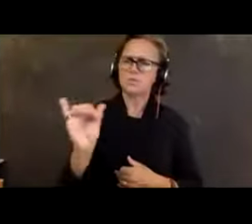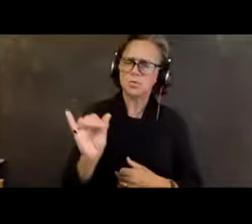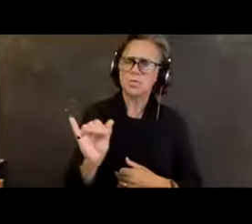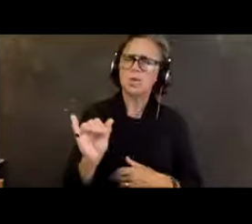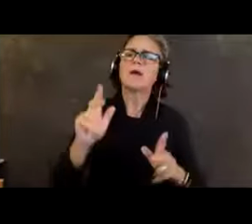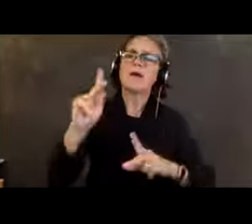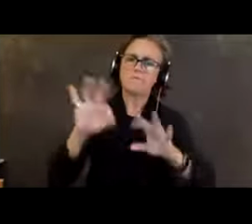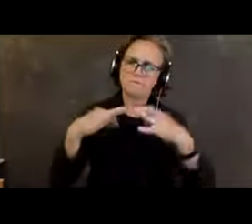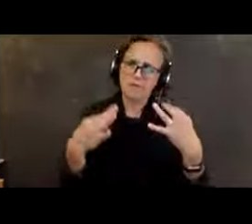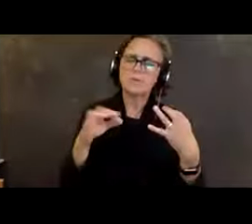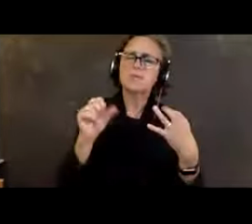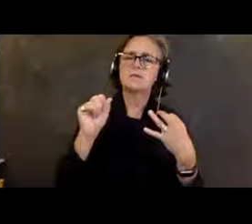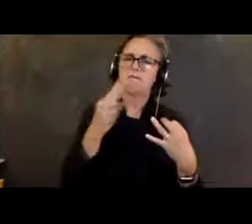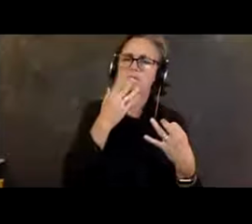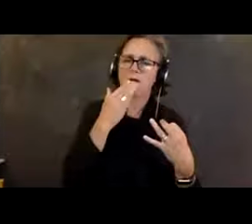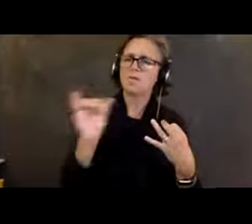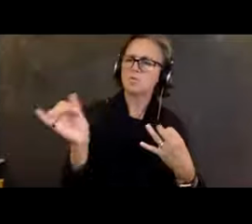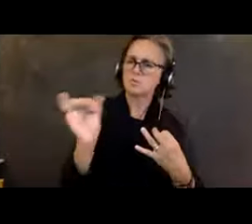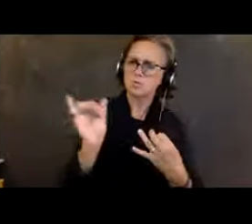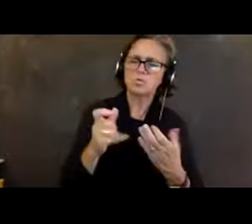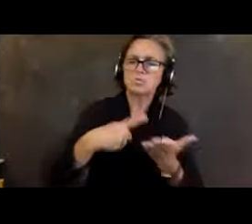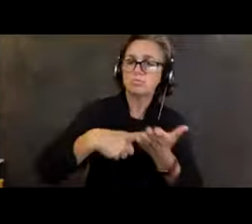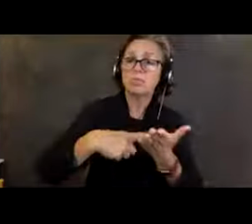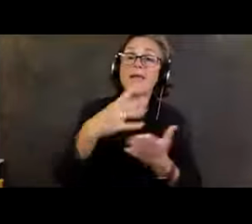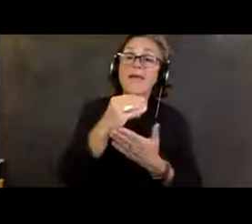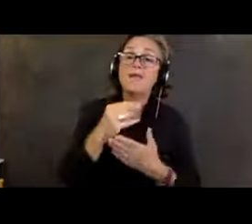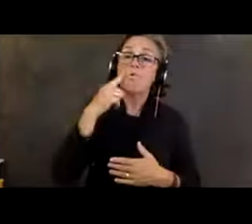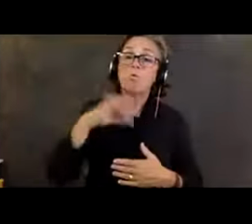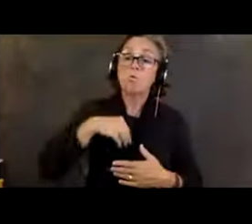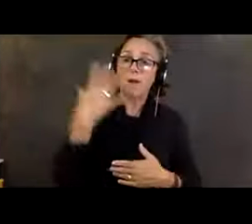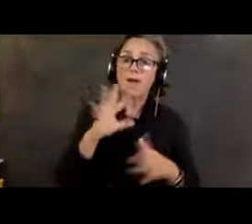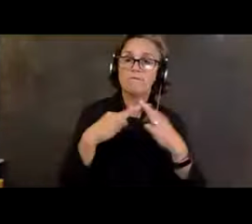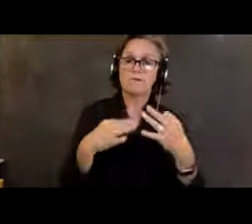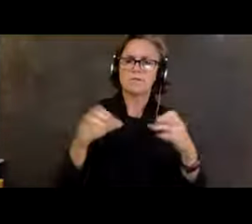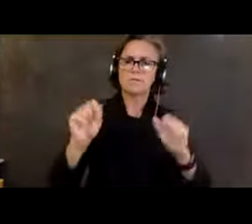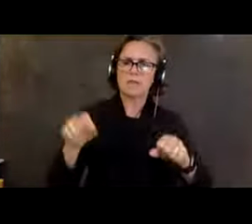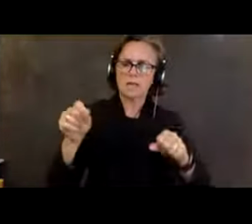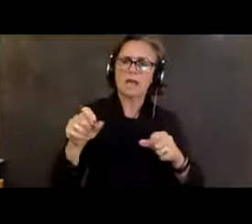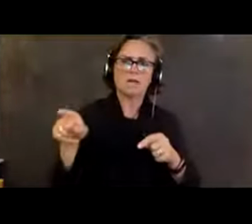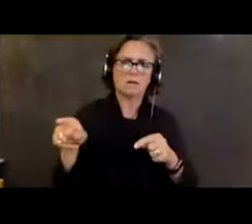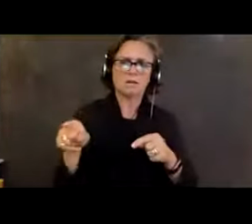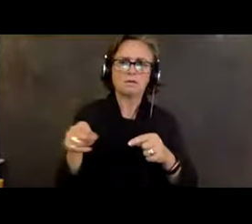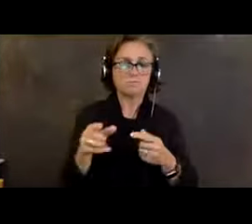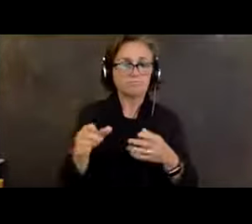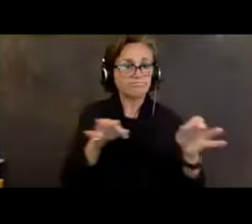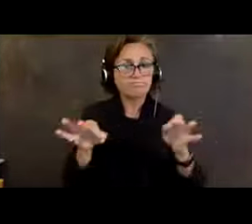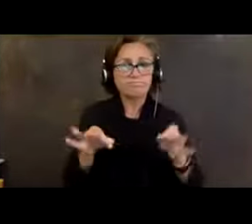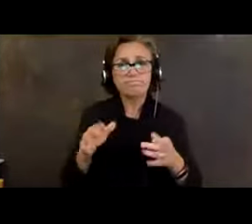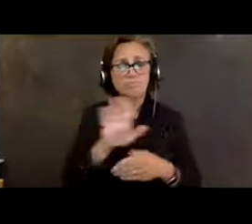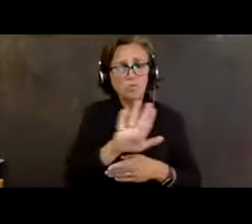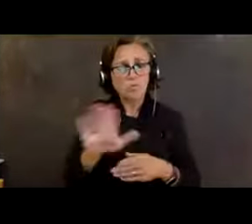that, one, they understand what their friends might be going through and can be supportive for their friends. Also,